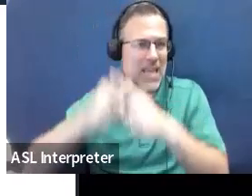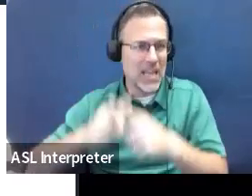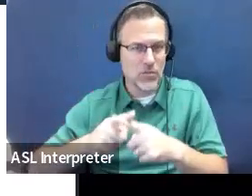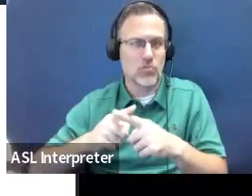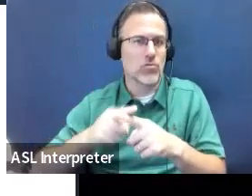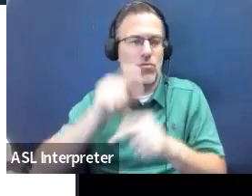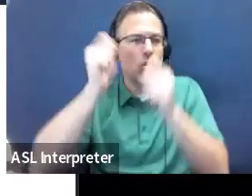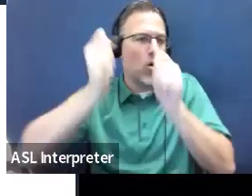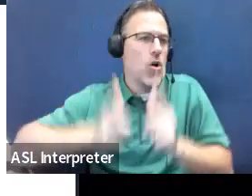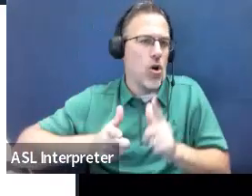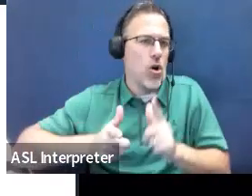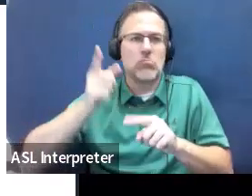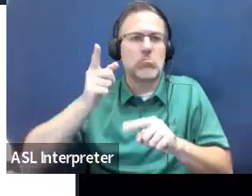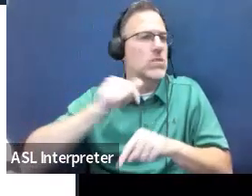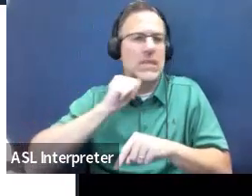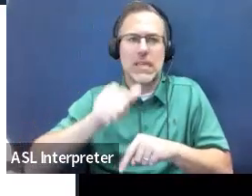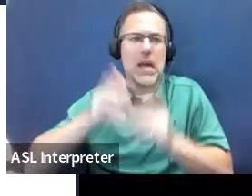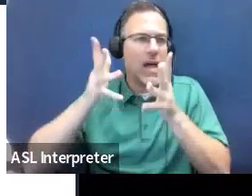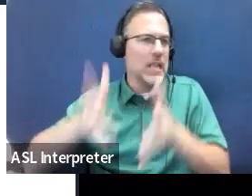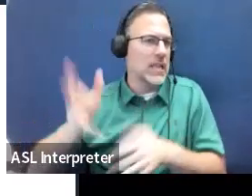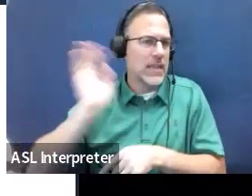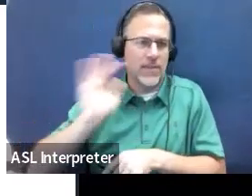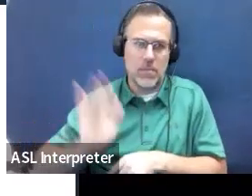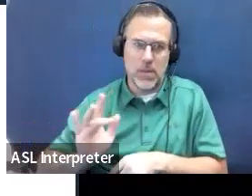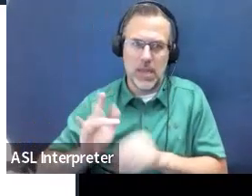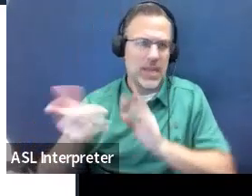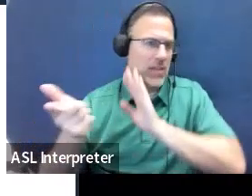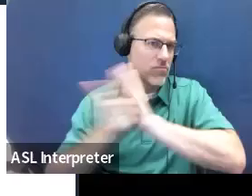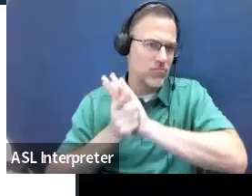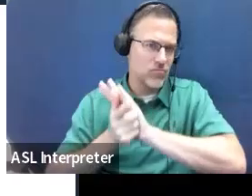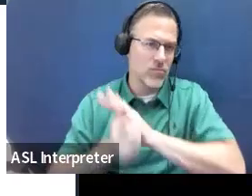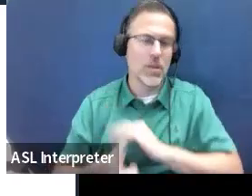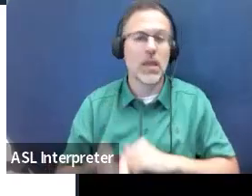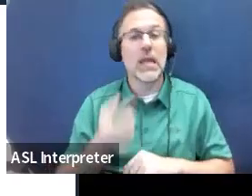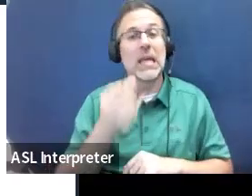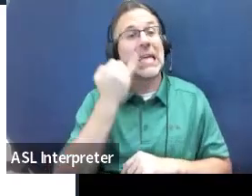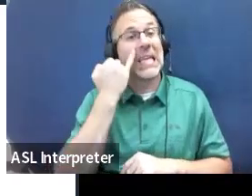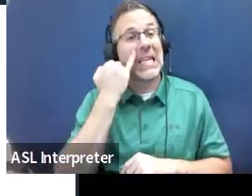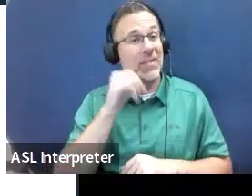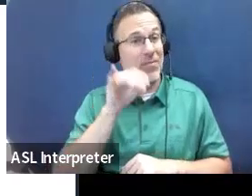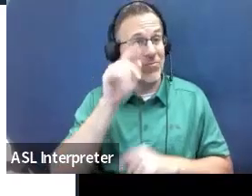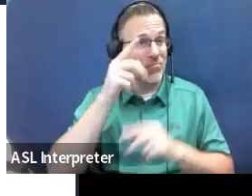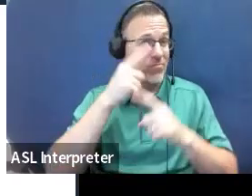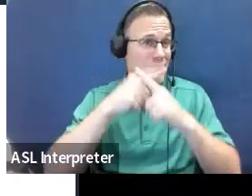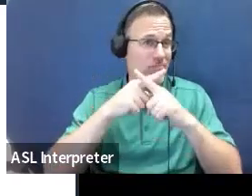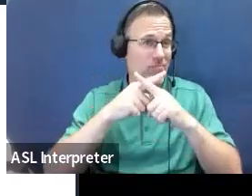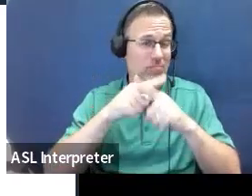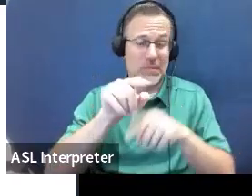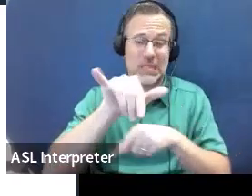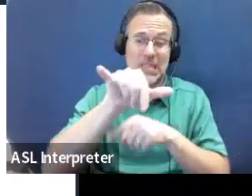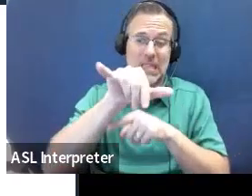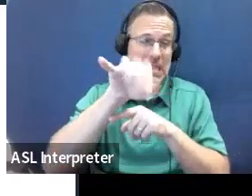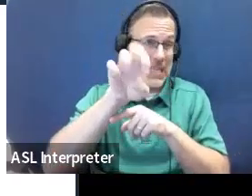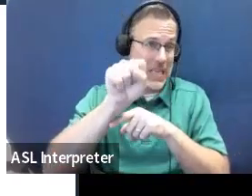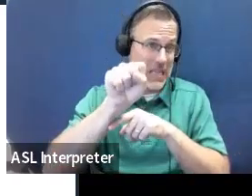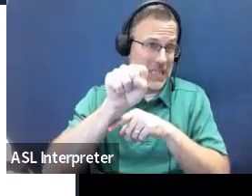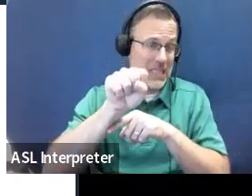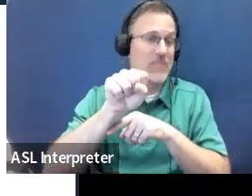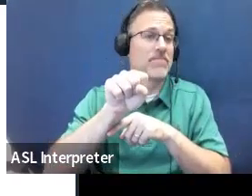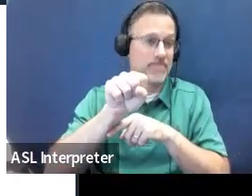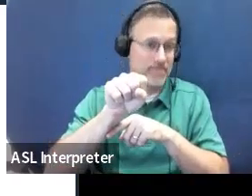considered. And then if something is checked yes, then there should be something in the IEP